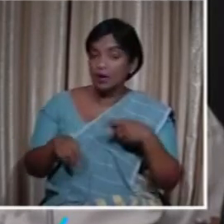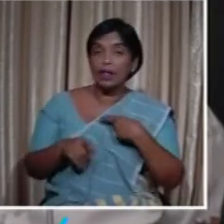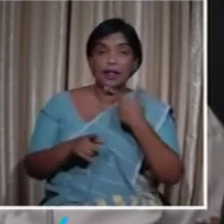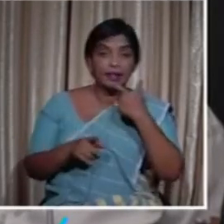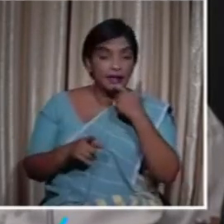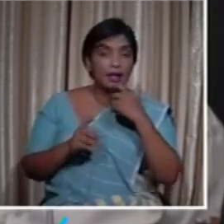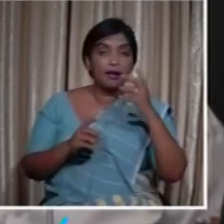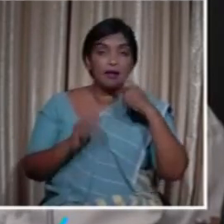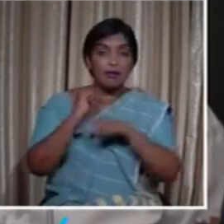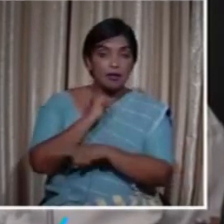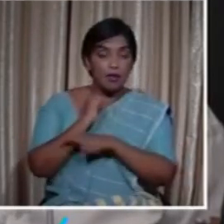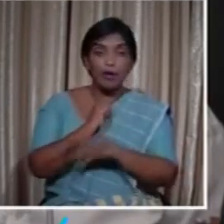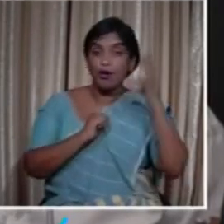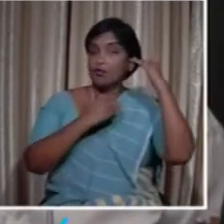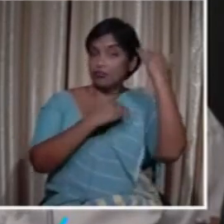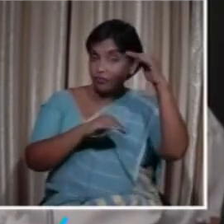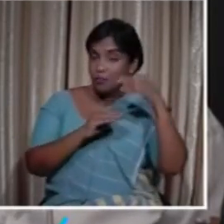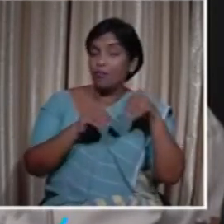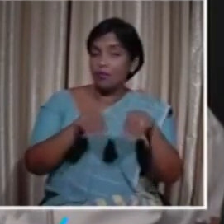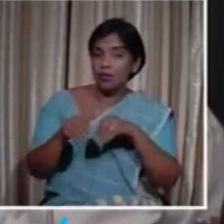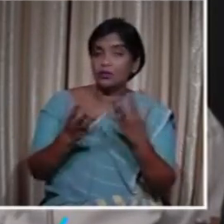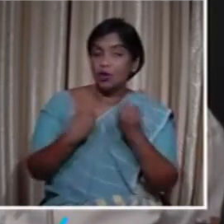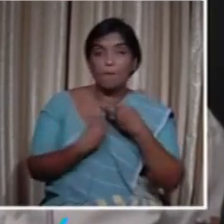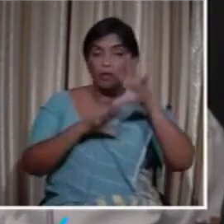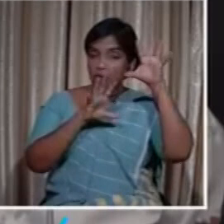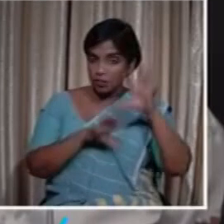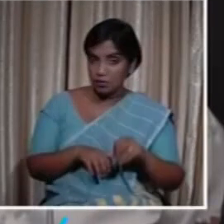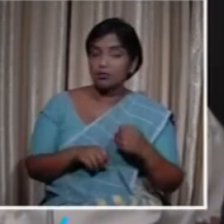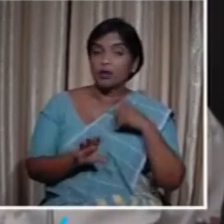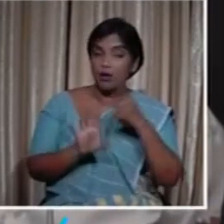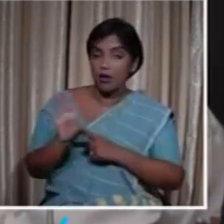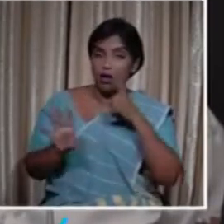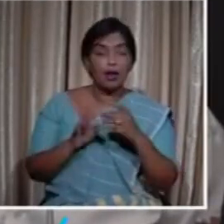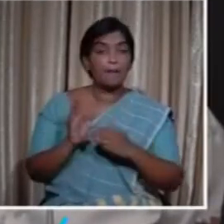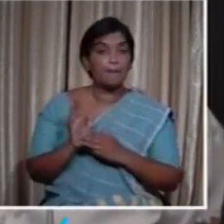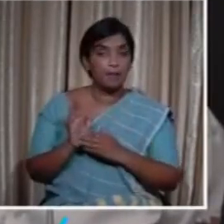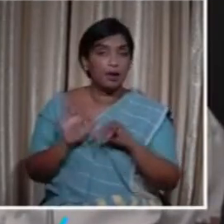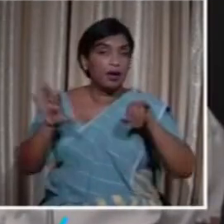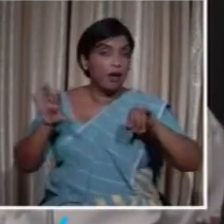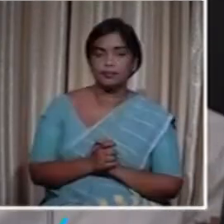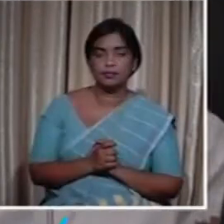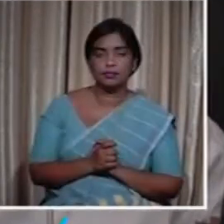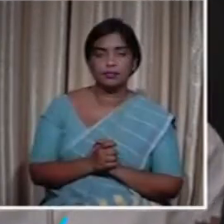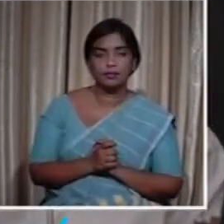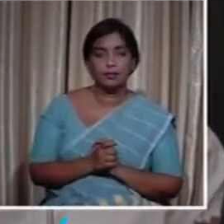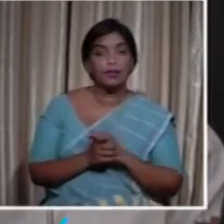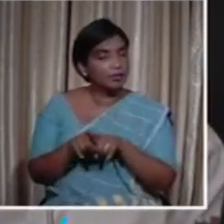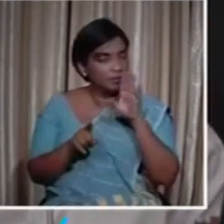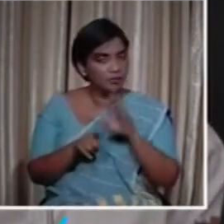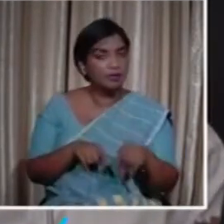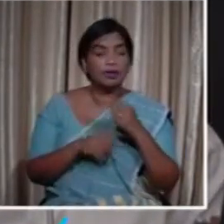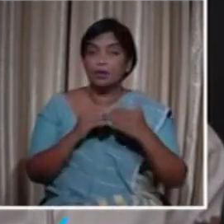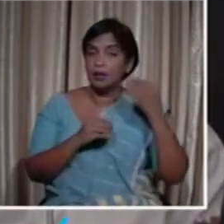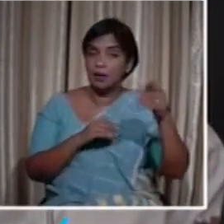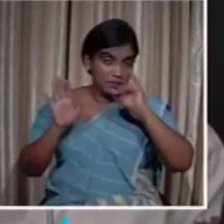rupee. That means we need to find $6 billion to keep the country afloat for the next 6 months. We are currently in talks with the International